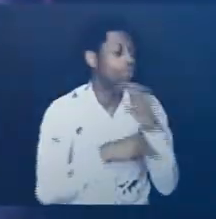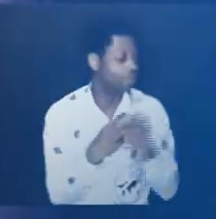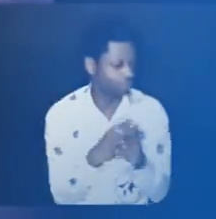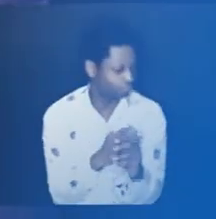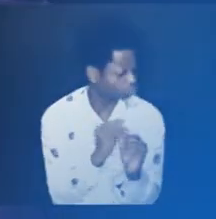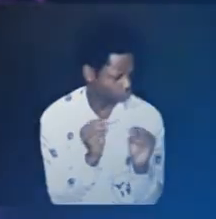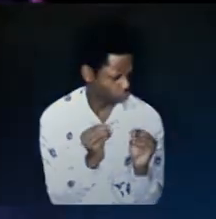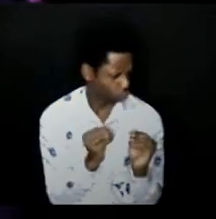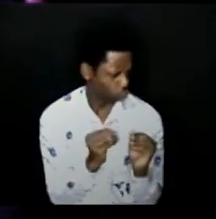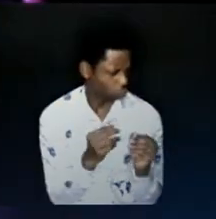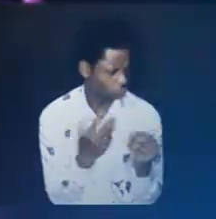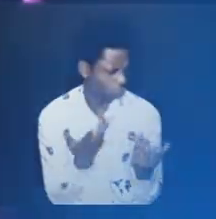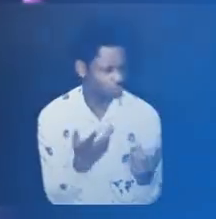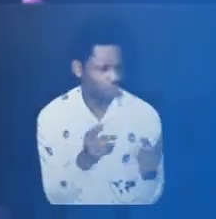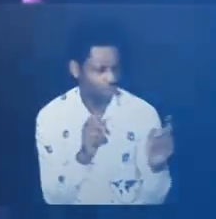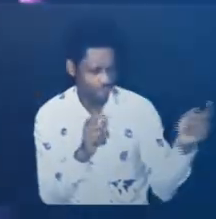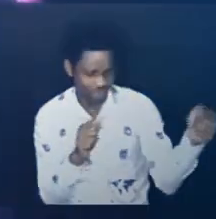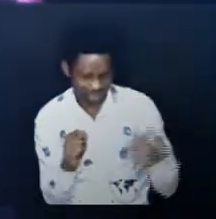spheres. No.